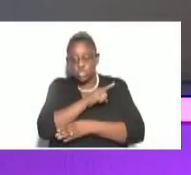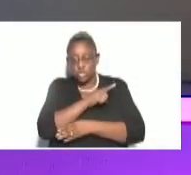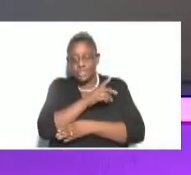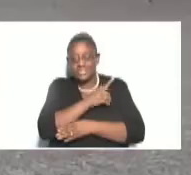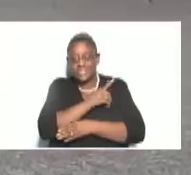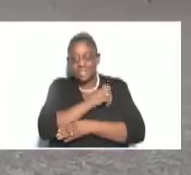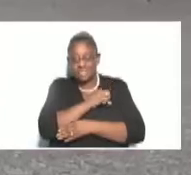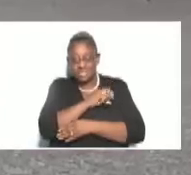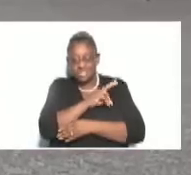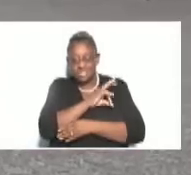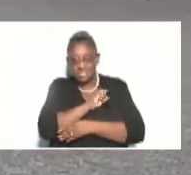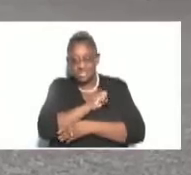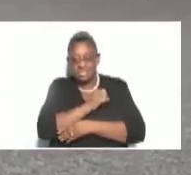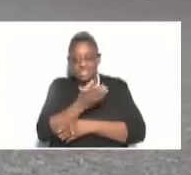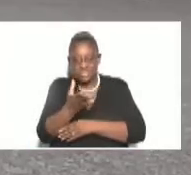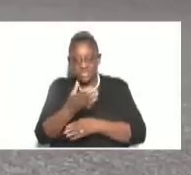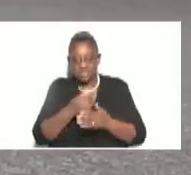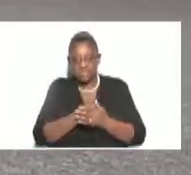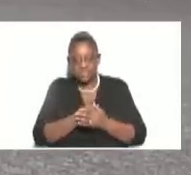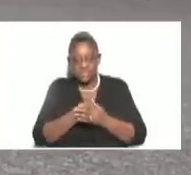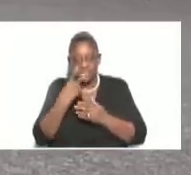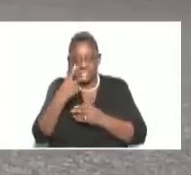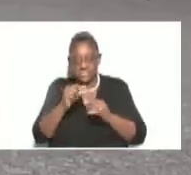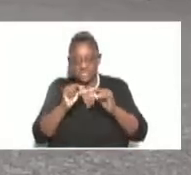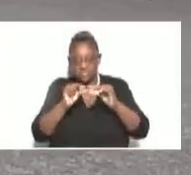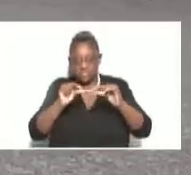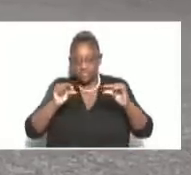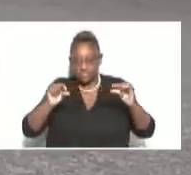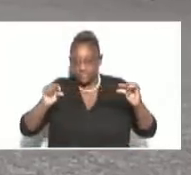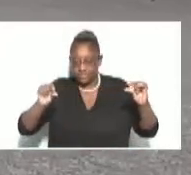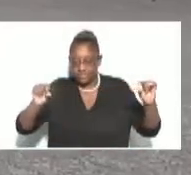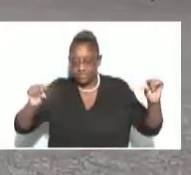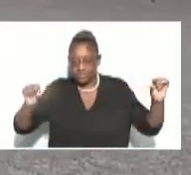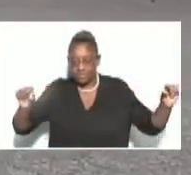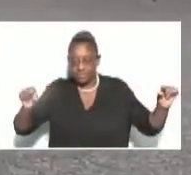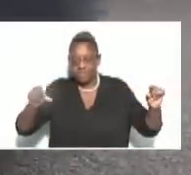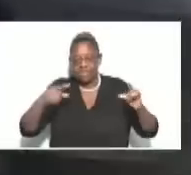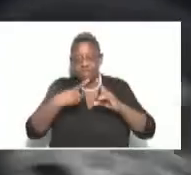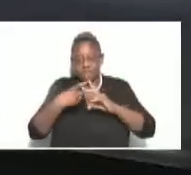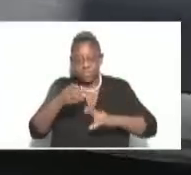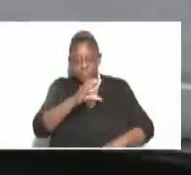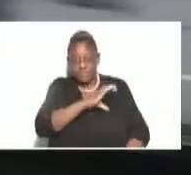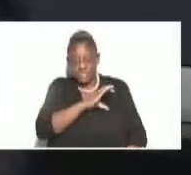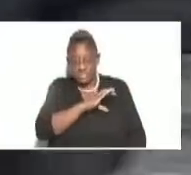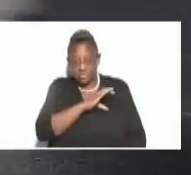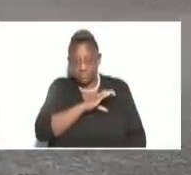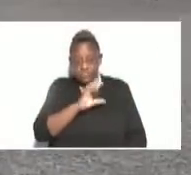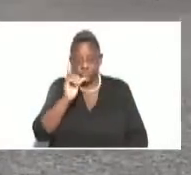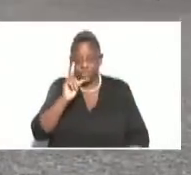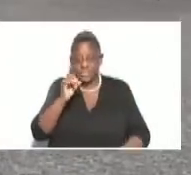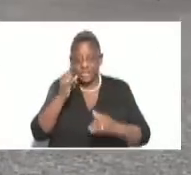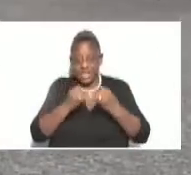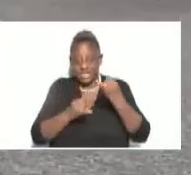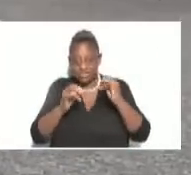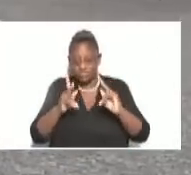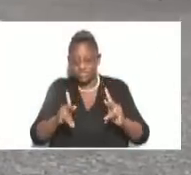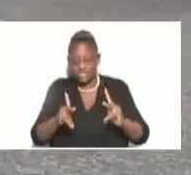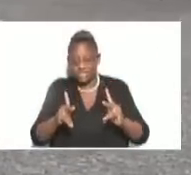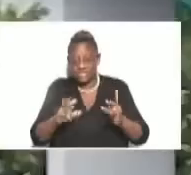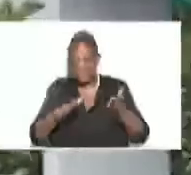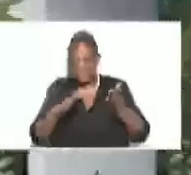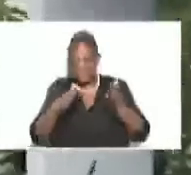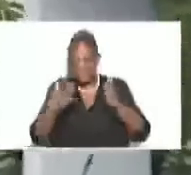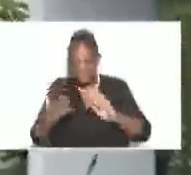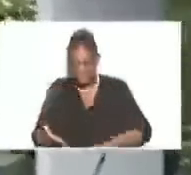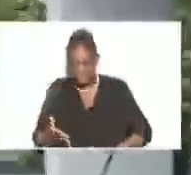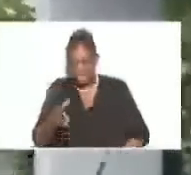us. A yellow strip of crime scene tape, bystanders, police officers, the scene of the latest homicide here on DeVoe and Market